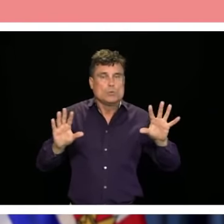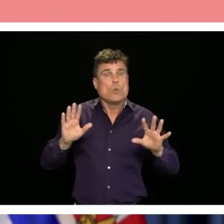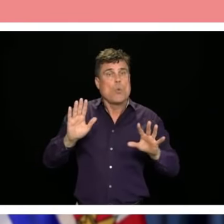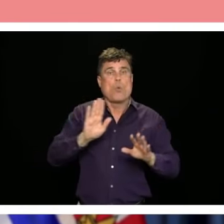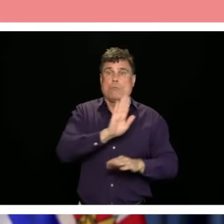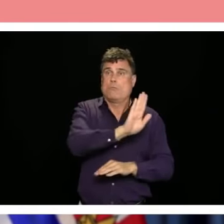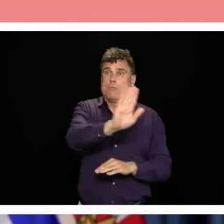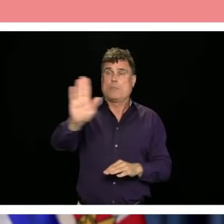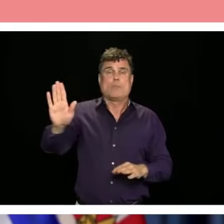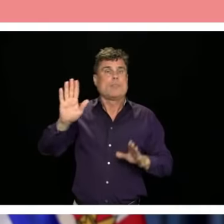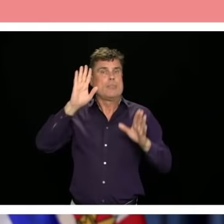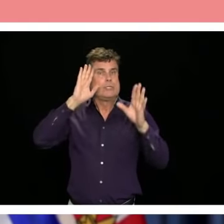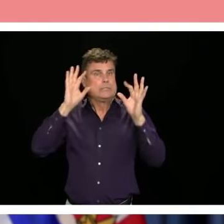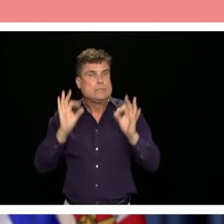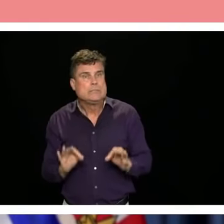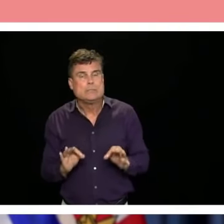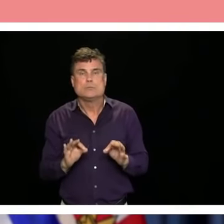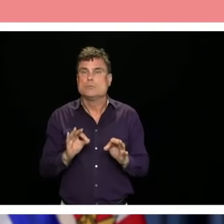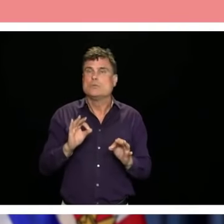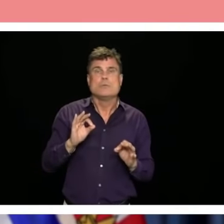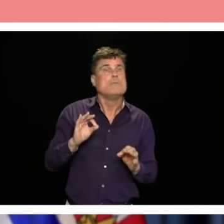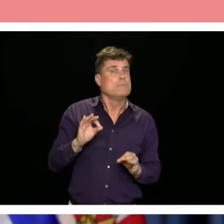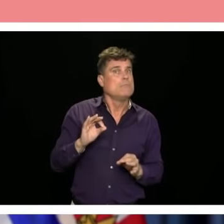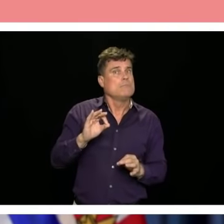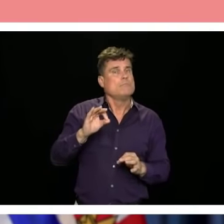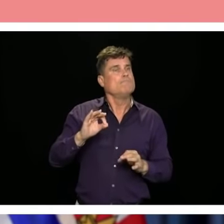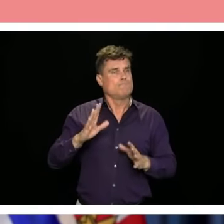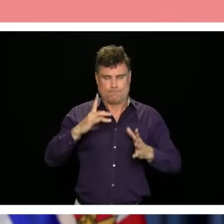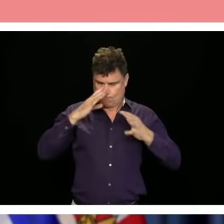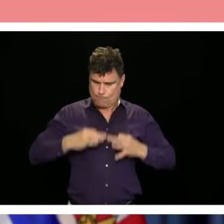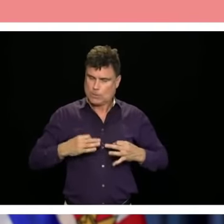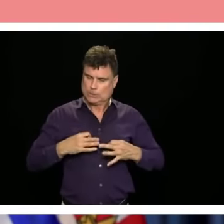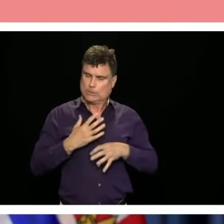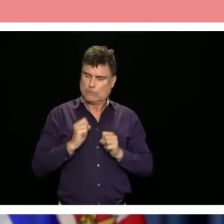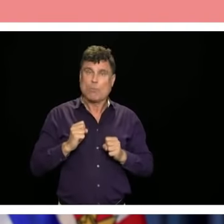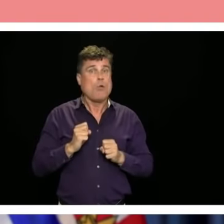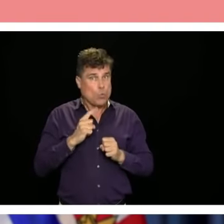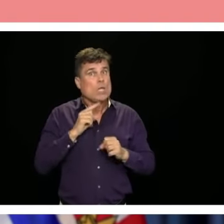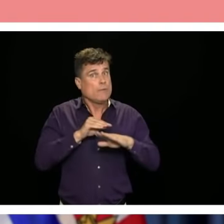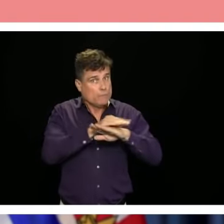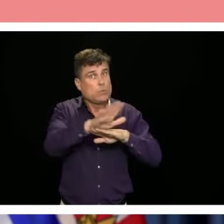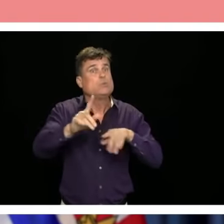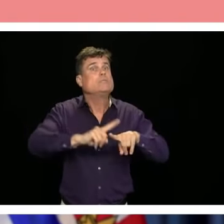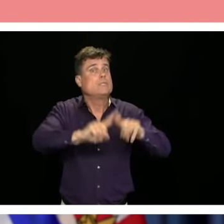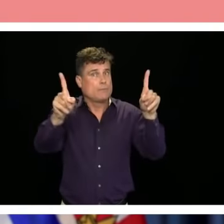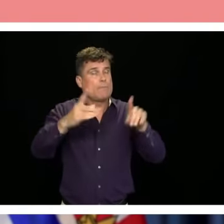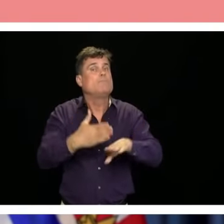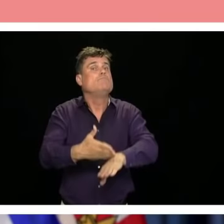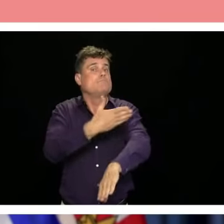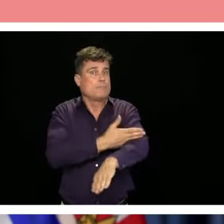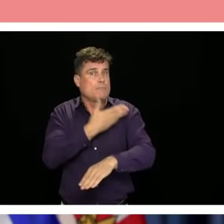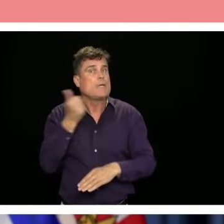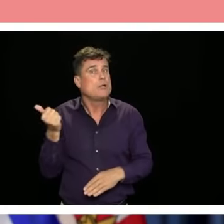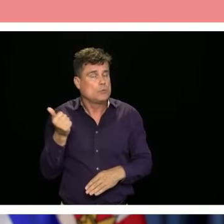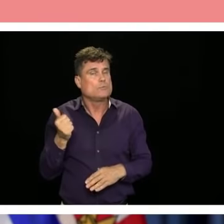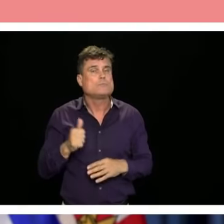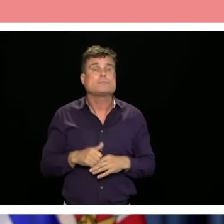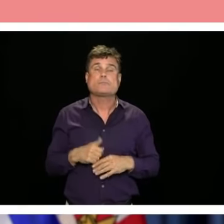the evolution of COVID-19 transmission in BC, the impact of